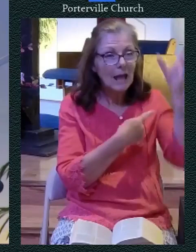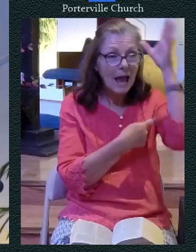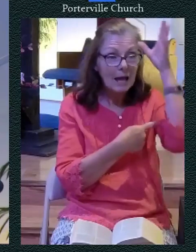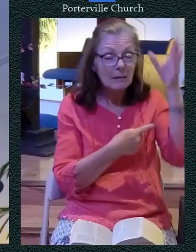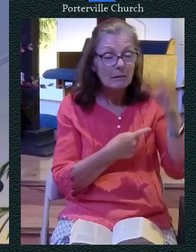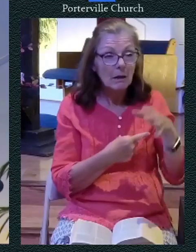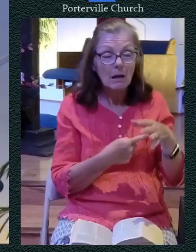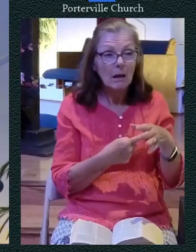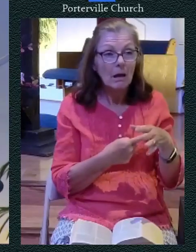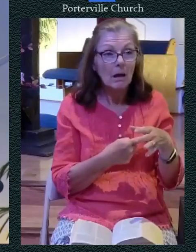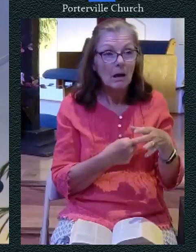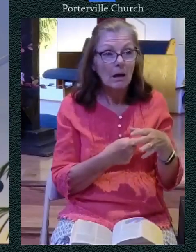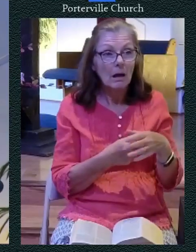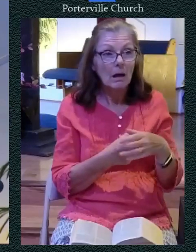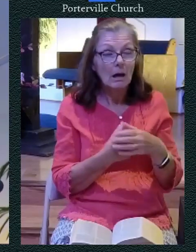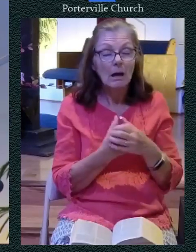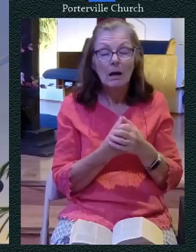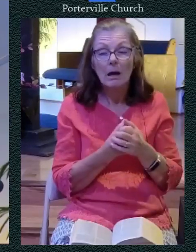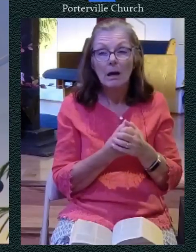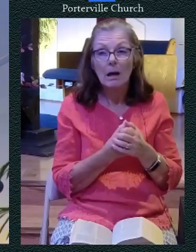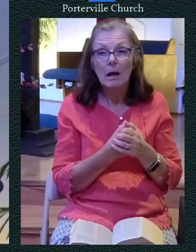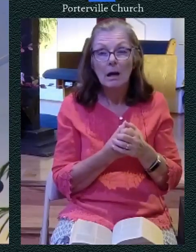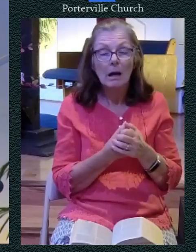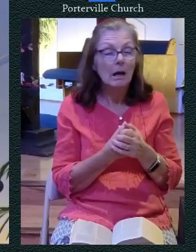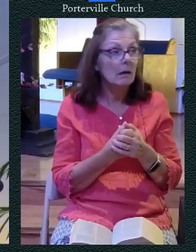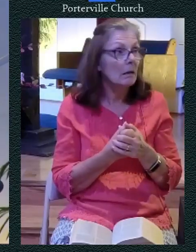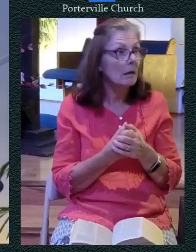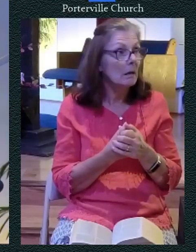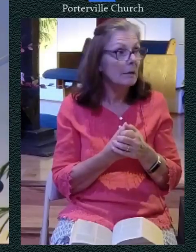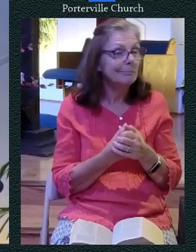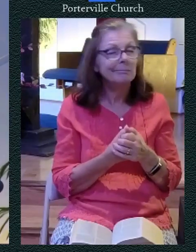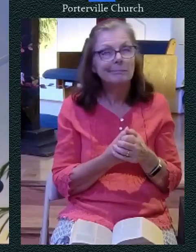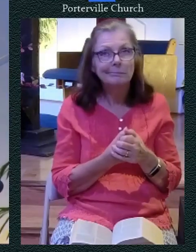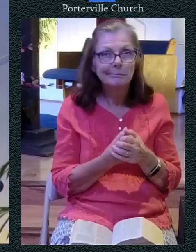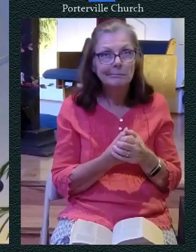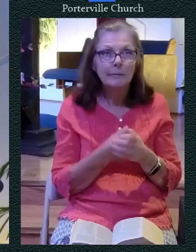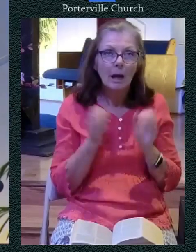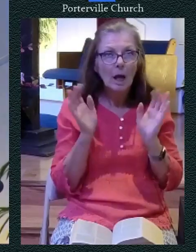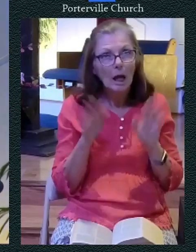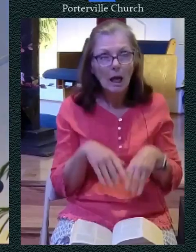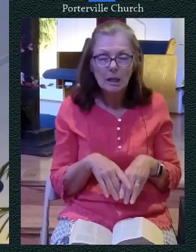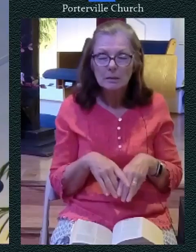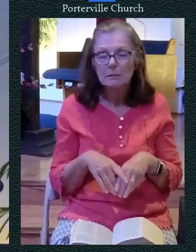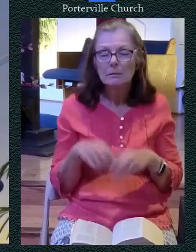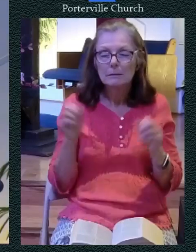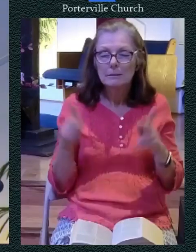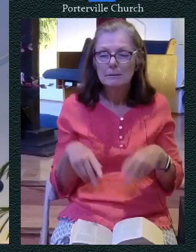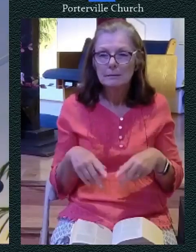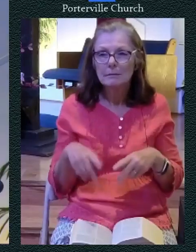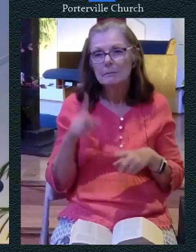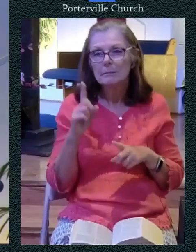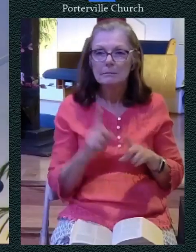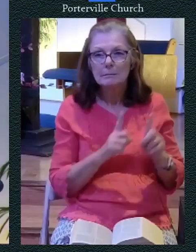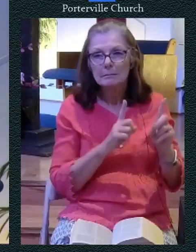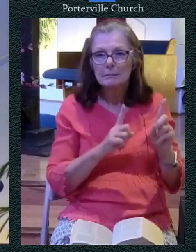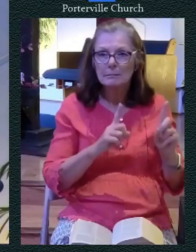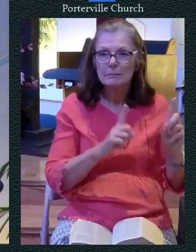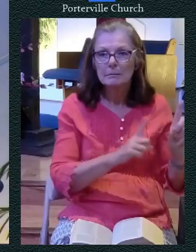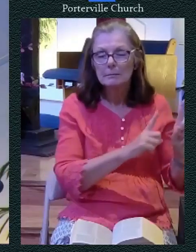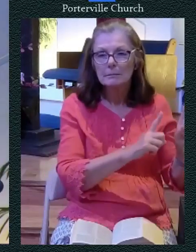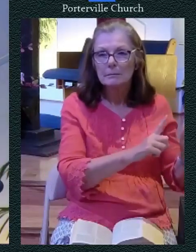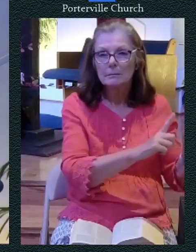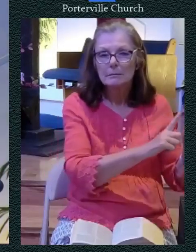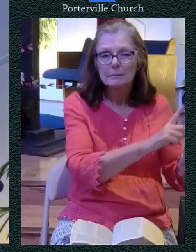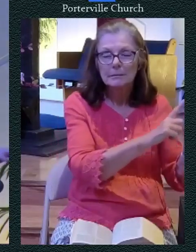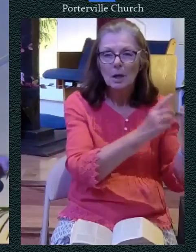But I begrudgingly started kind of shuffling towards the house. But I got a little bit closer to the house. I think I was